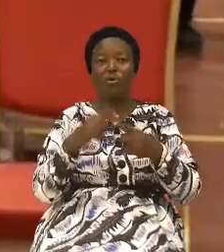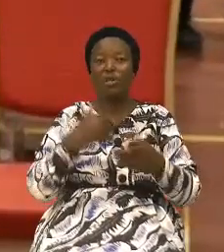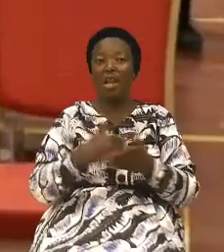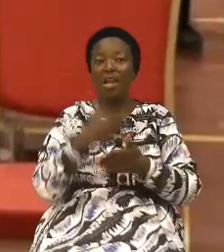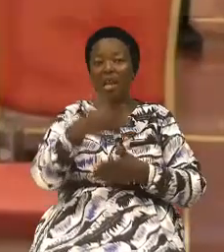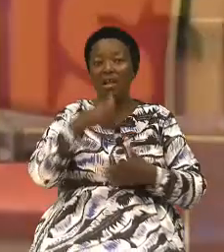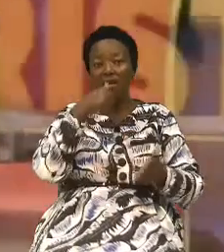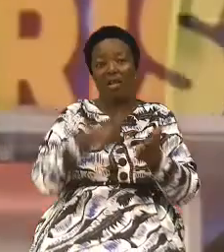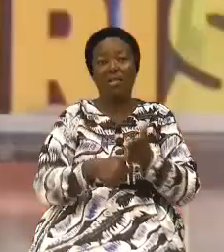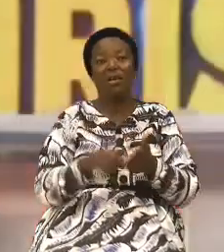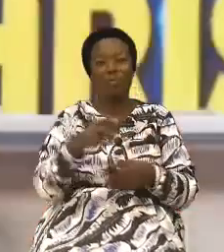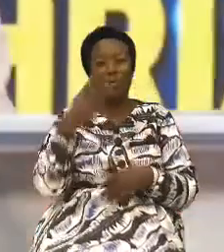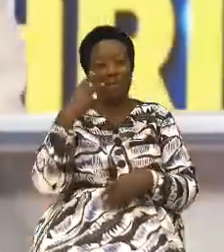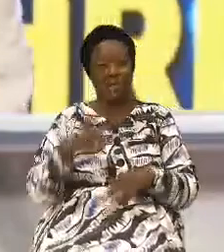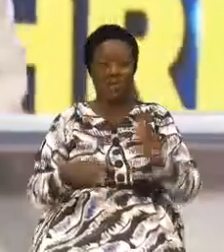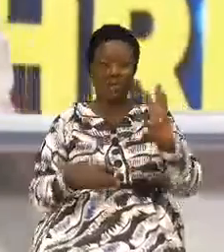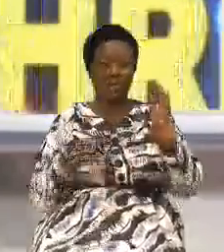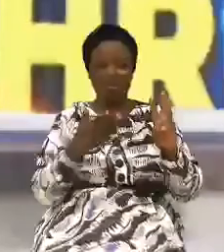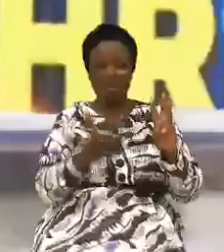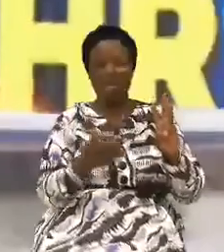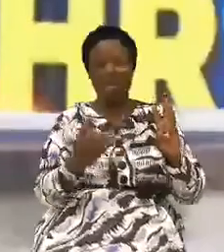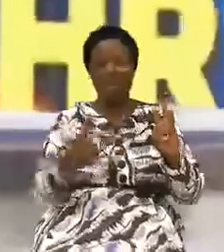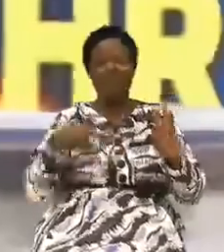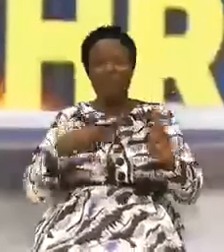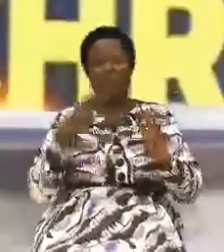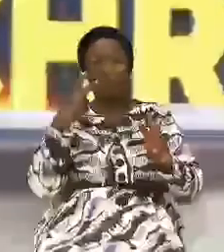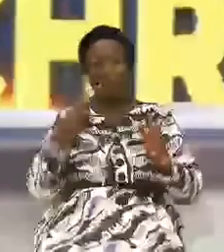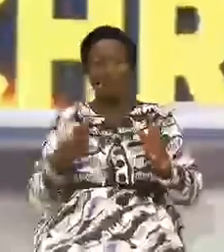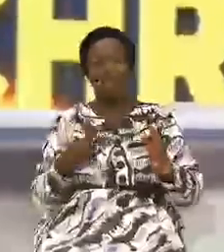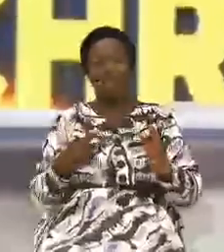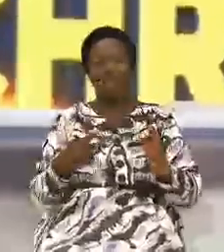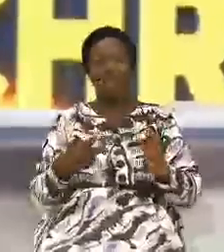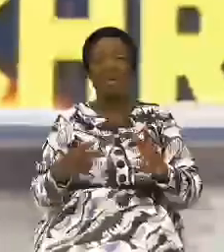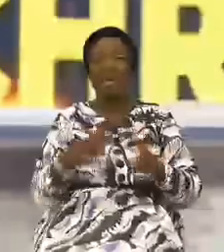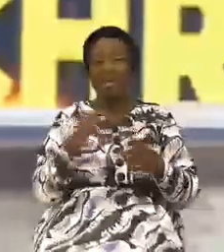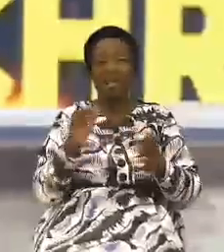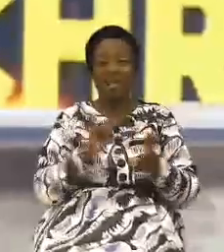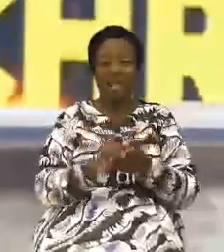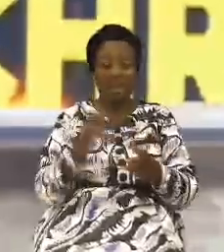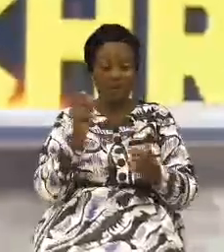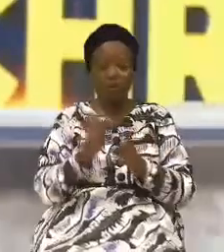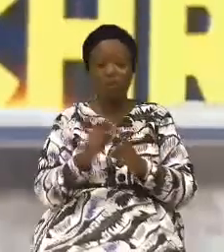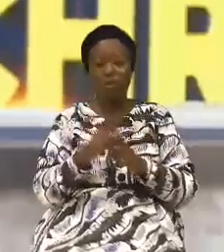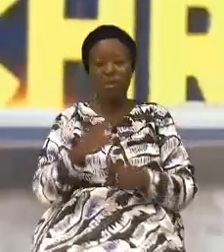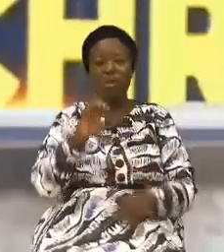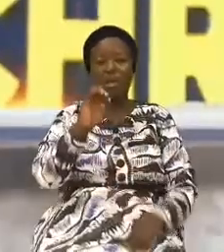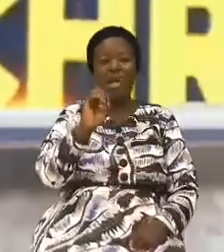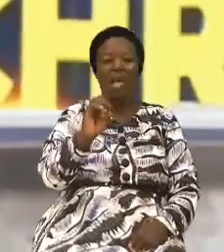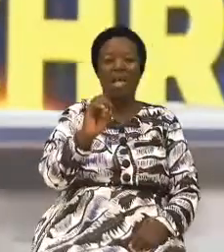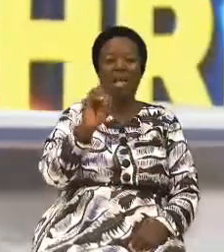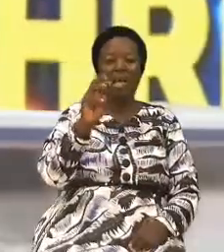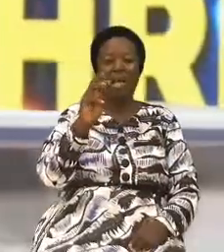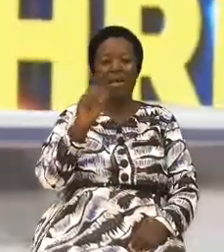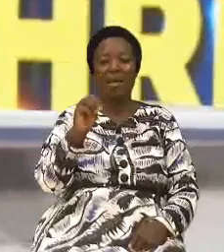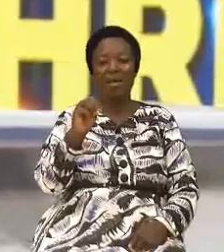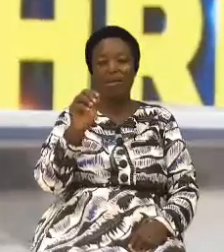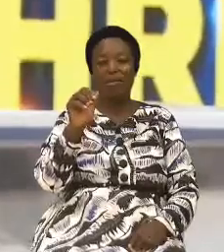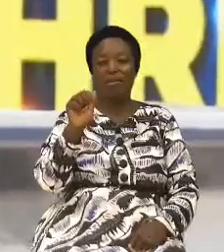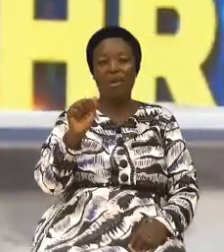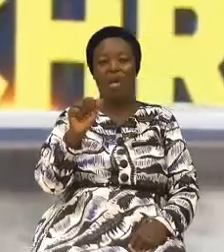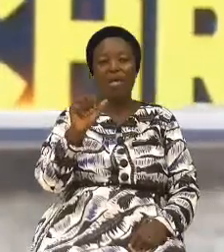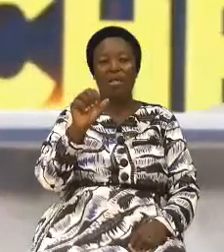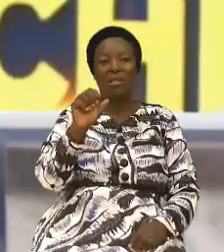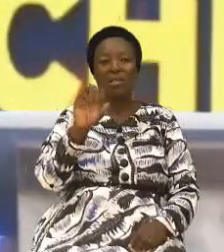W there, and we're now coming to emancipation. Emancipation. What does that mean? That means